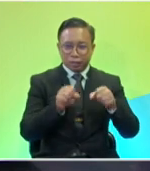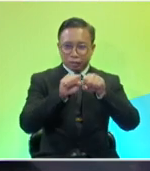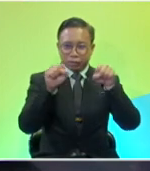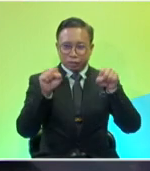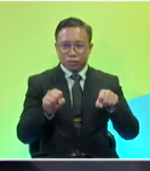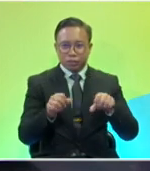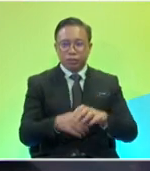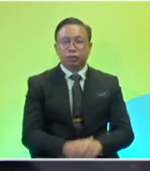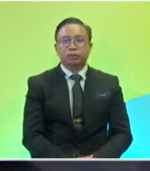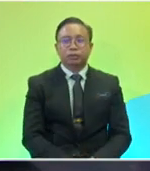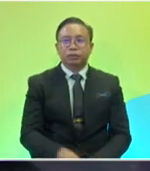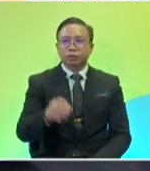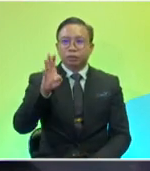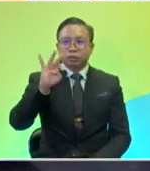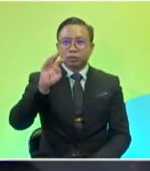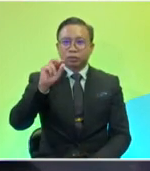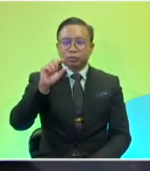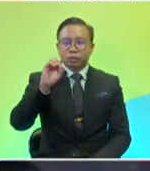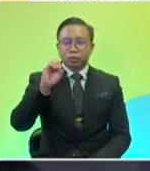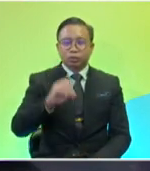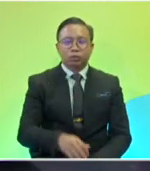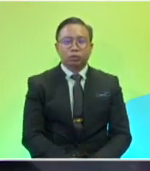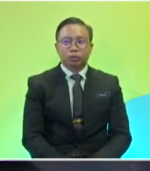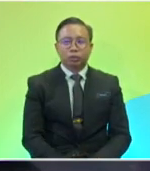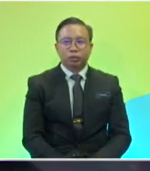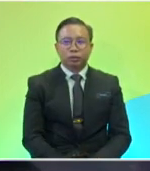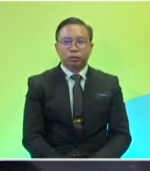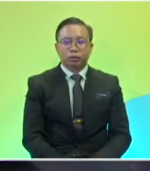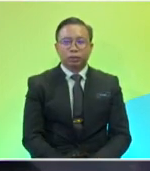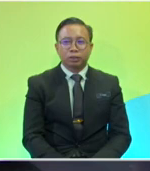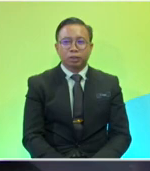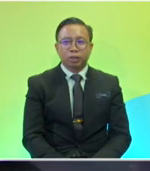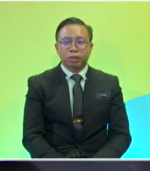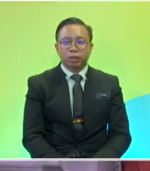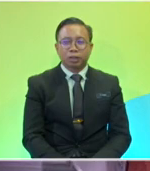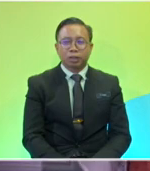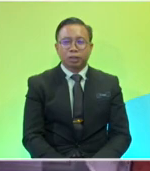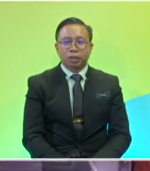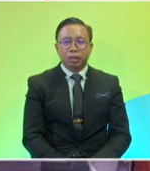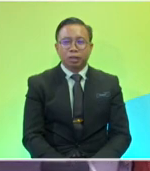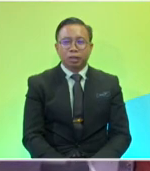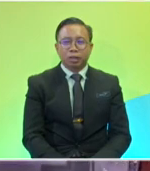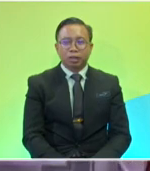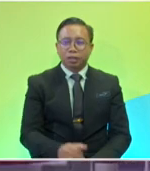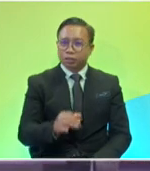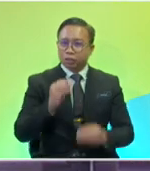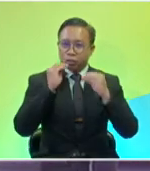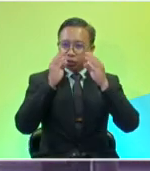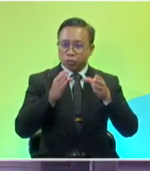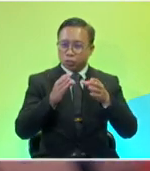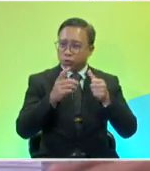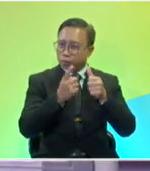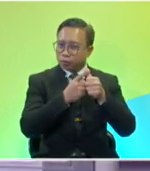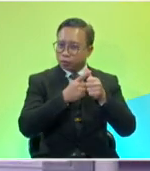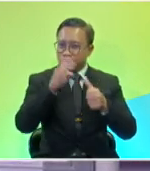bingo cards. So, with this, it means that teacher's first bingo.